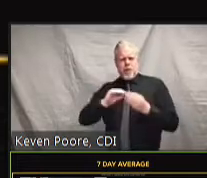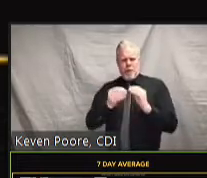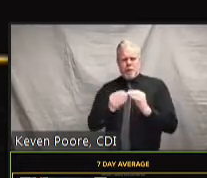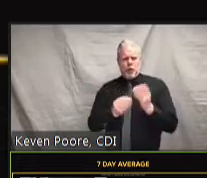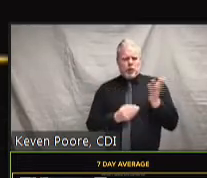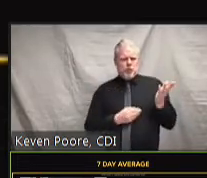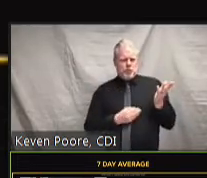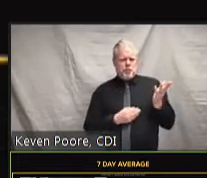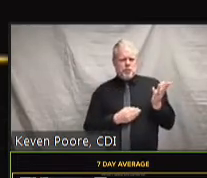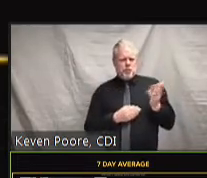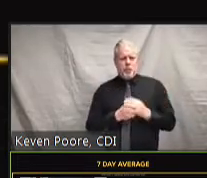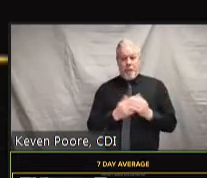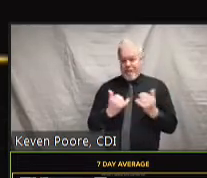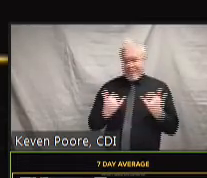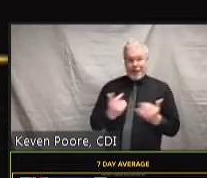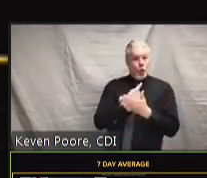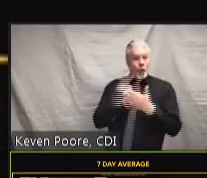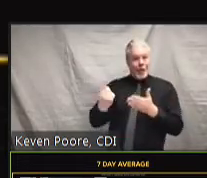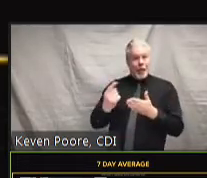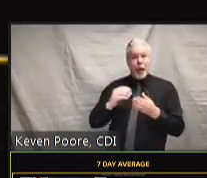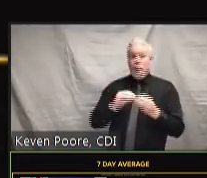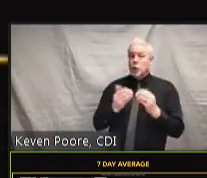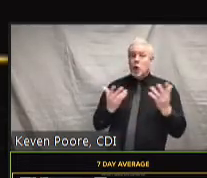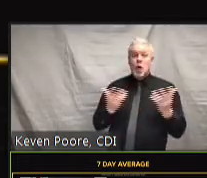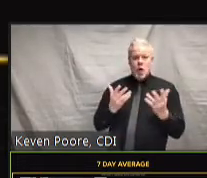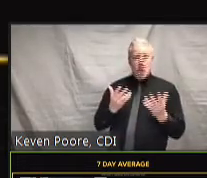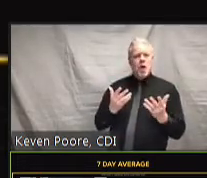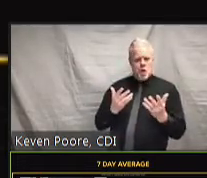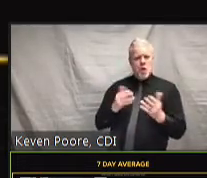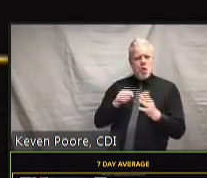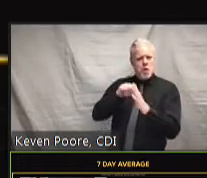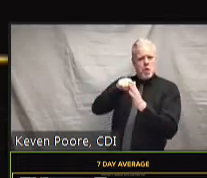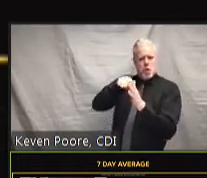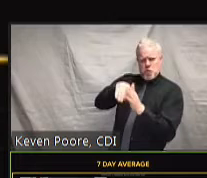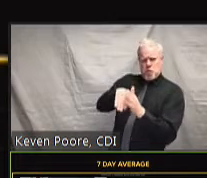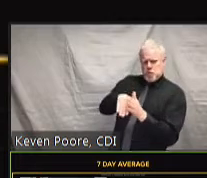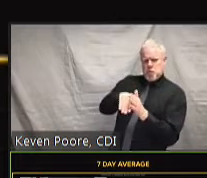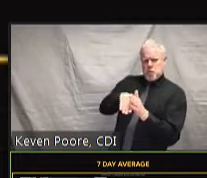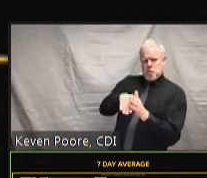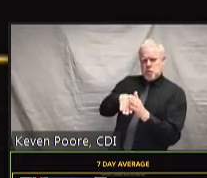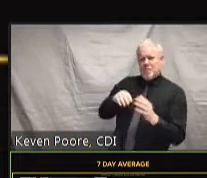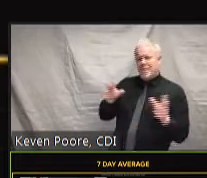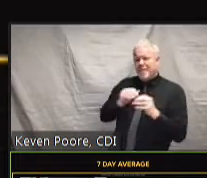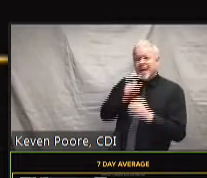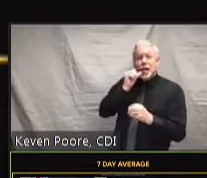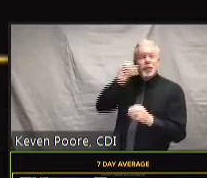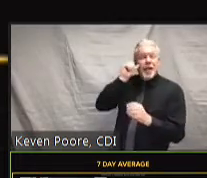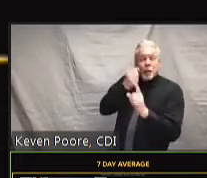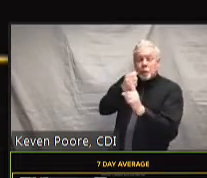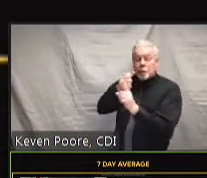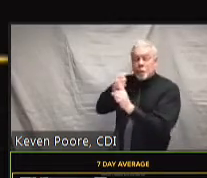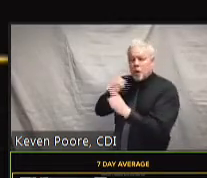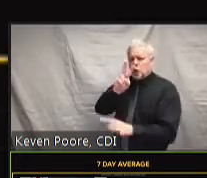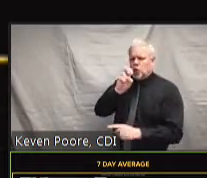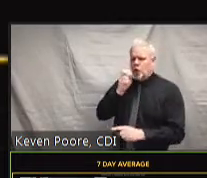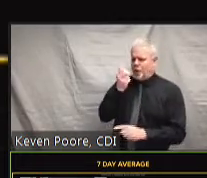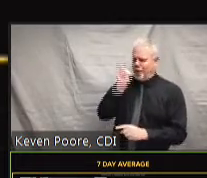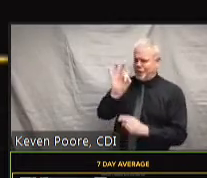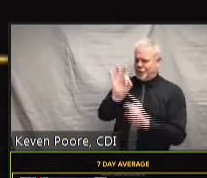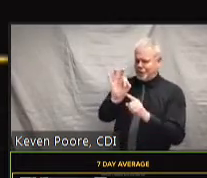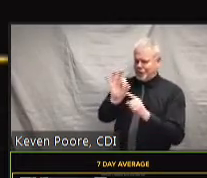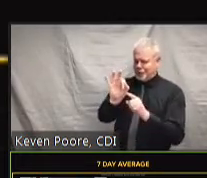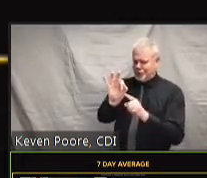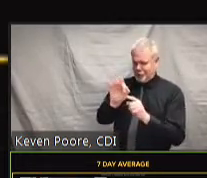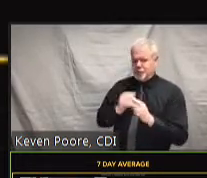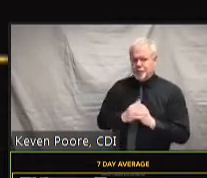at 219. If we compare that to just last week when we updated you, the average then was 315.